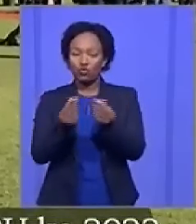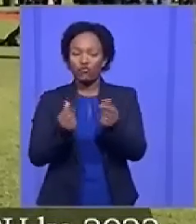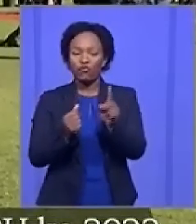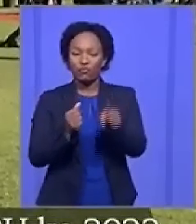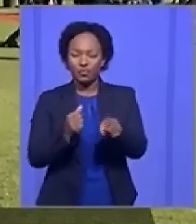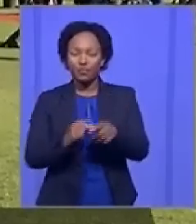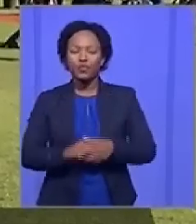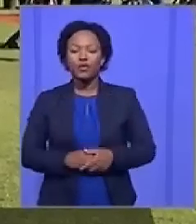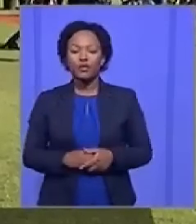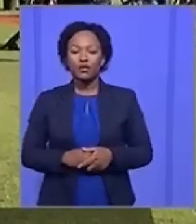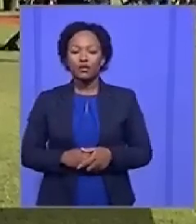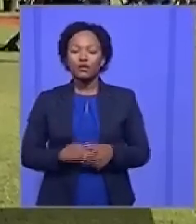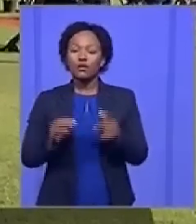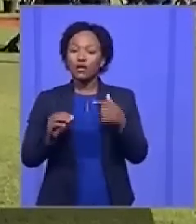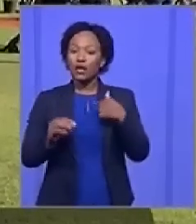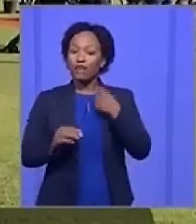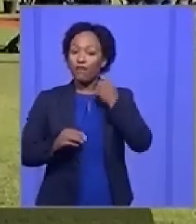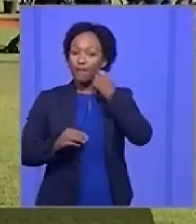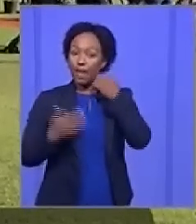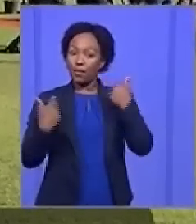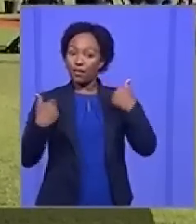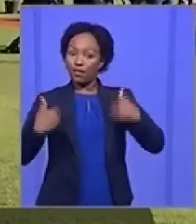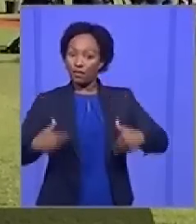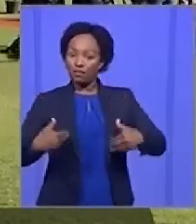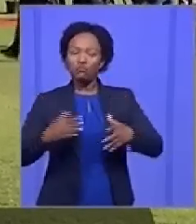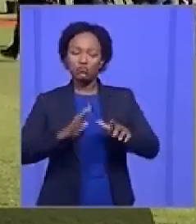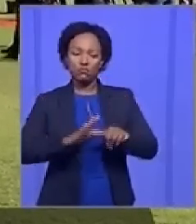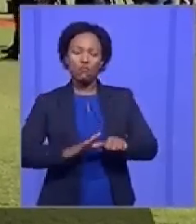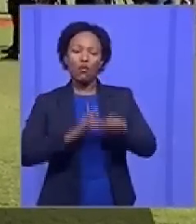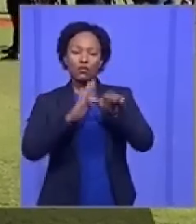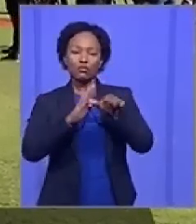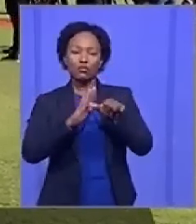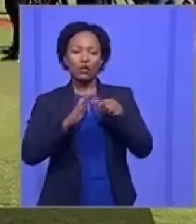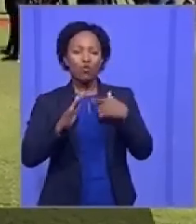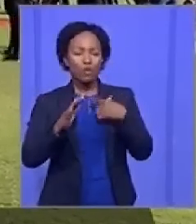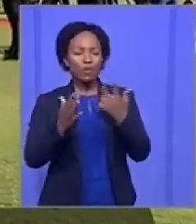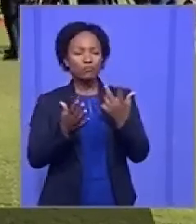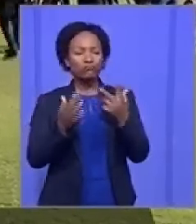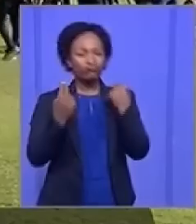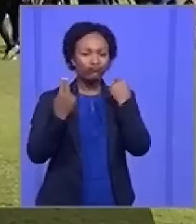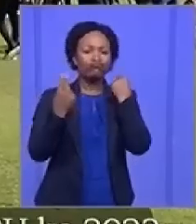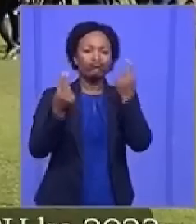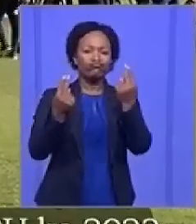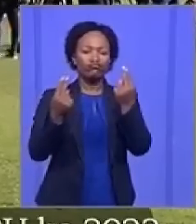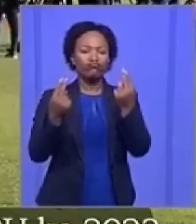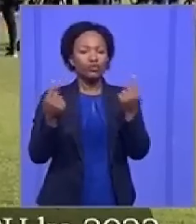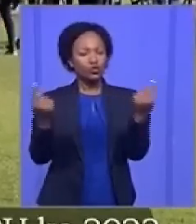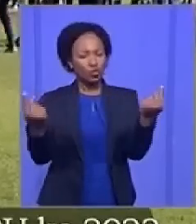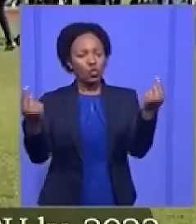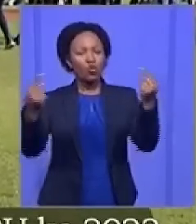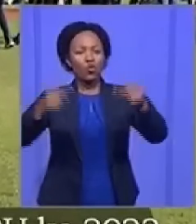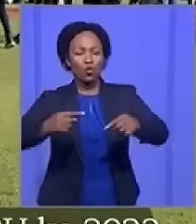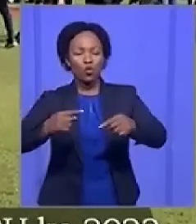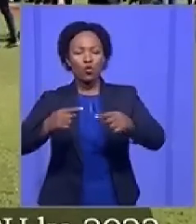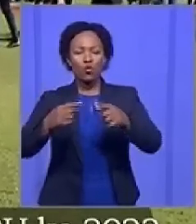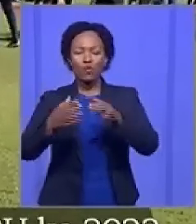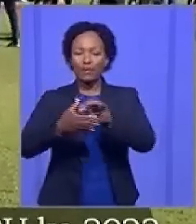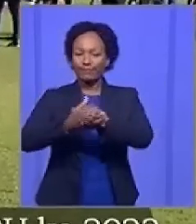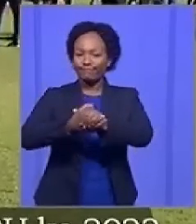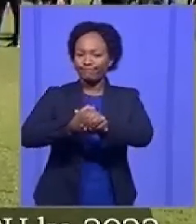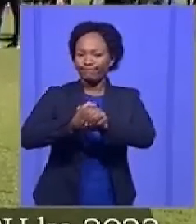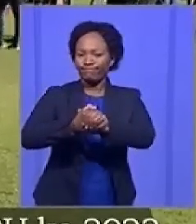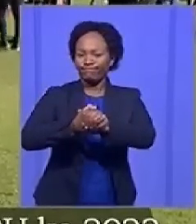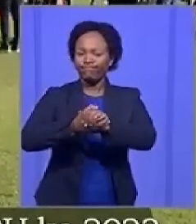us, especially men, to stand up and join hands, because the Bible enjoins